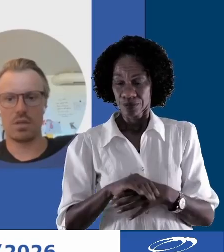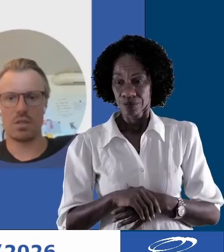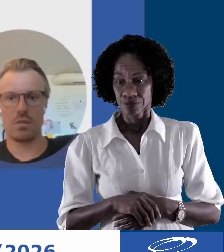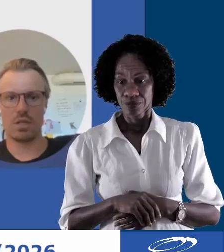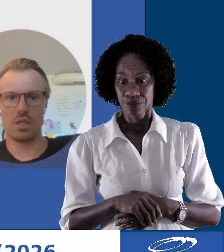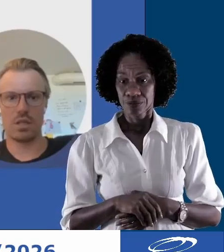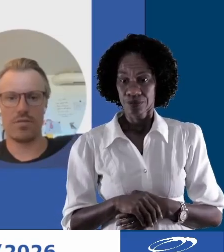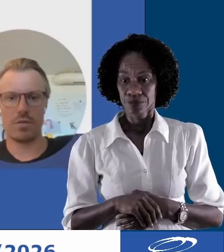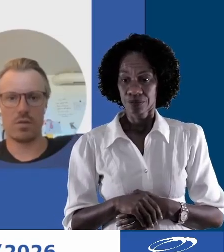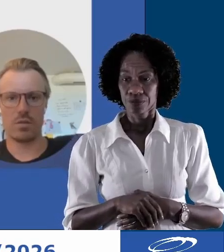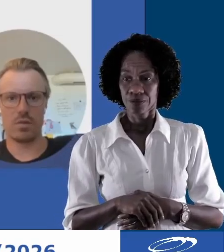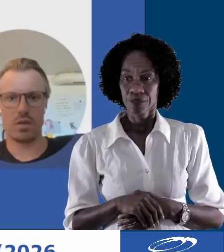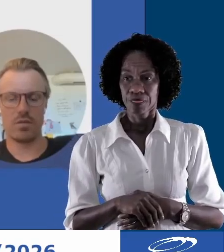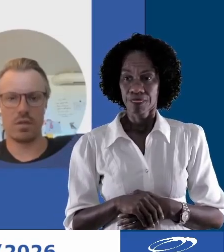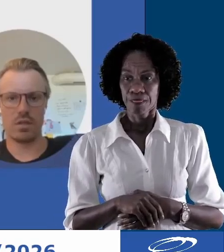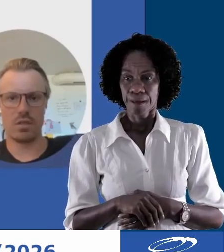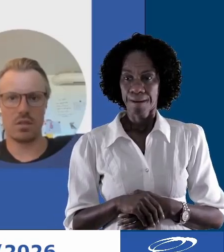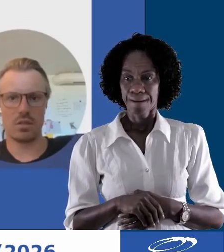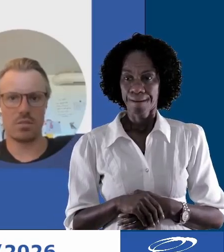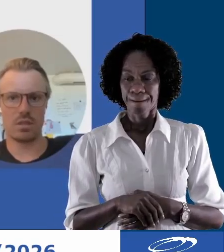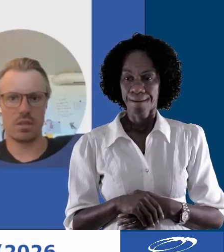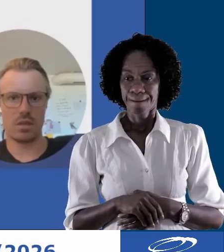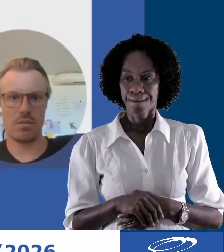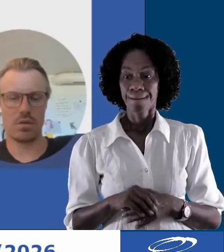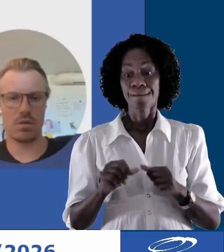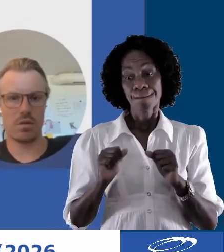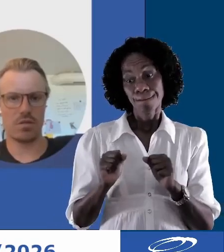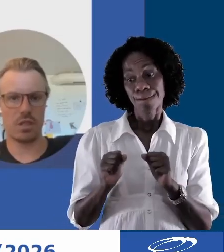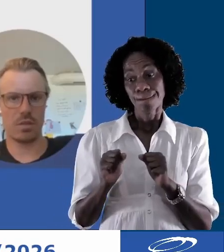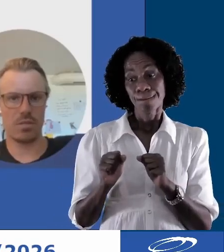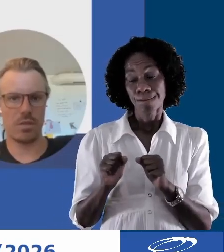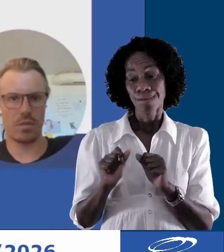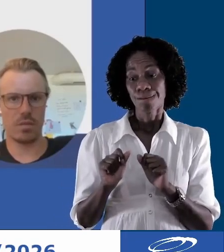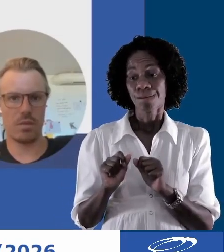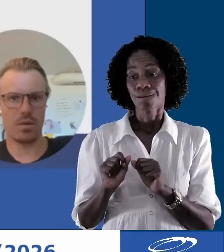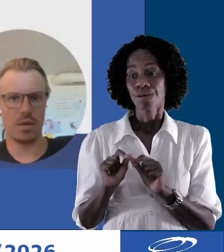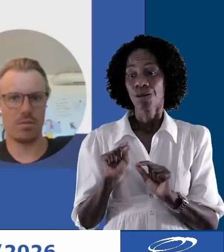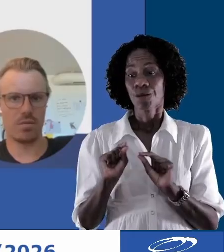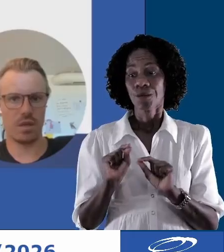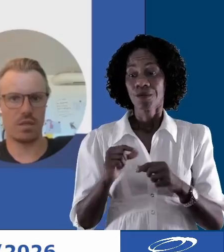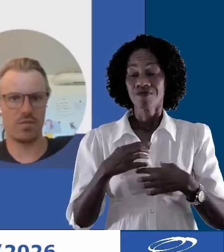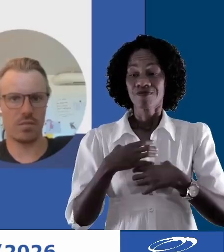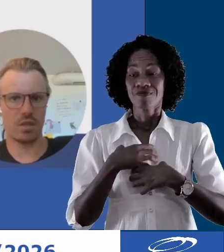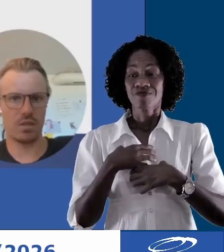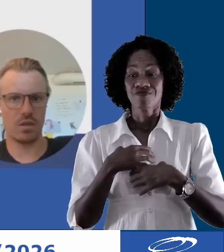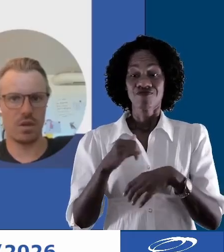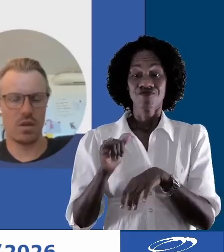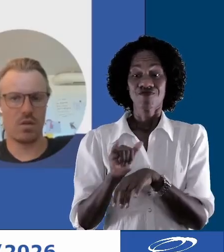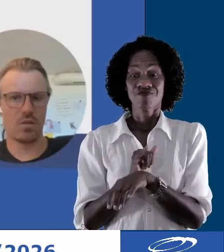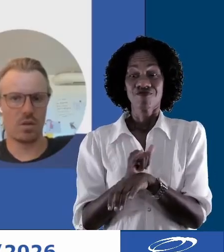done simultaneously from multiple relevant interstitial spaces, and because of a semi-permeable membrane, it provides